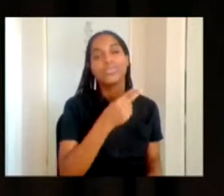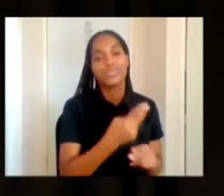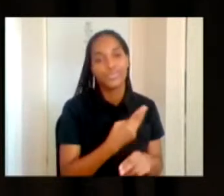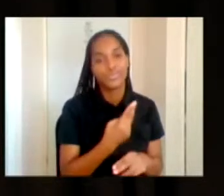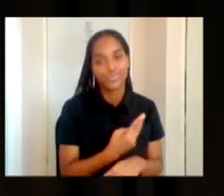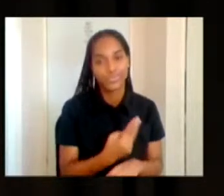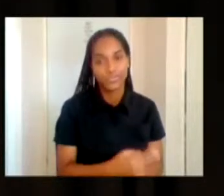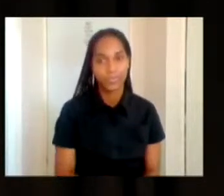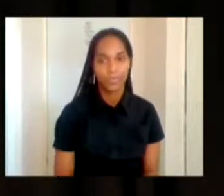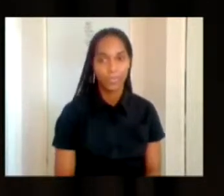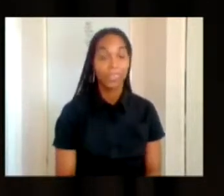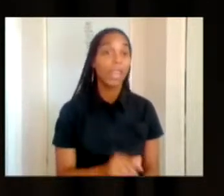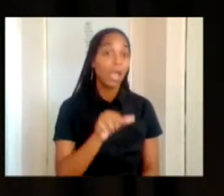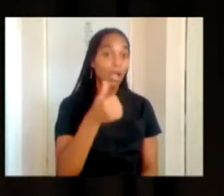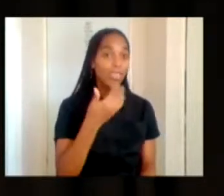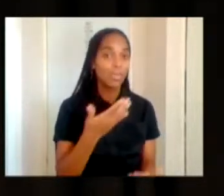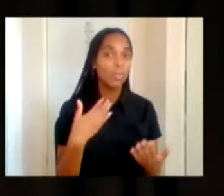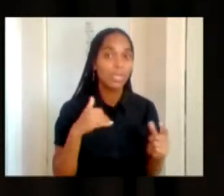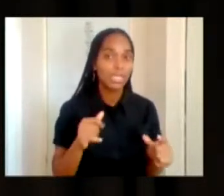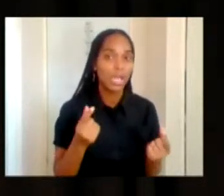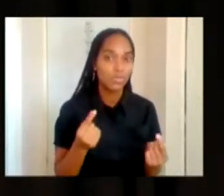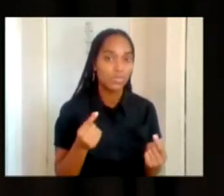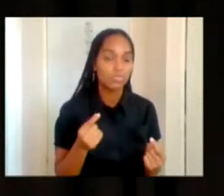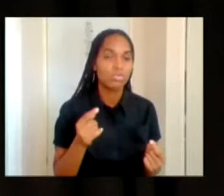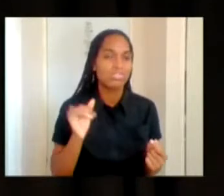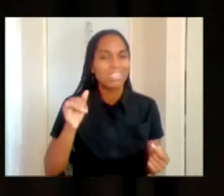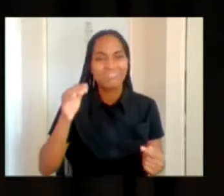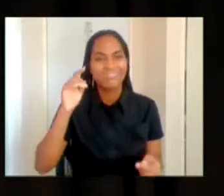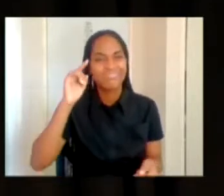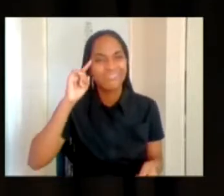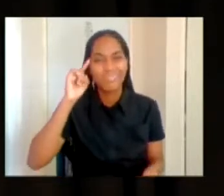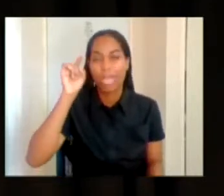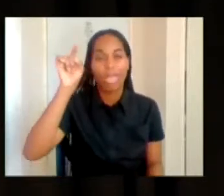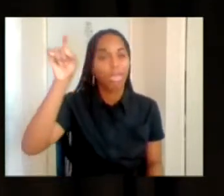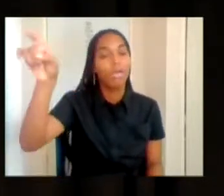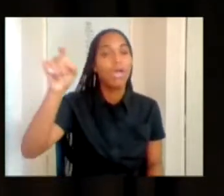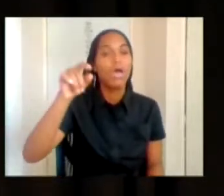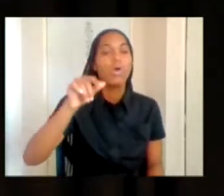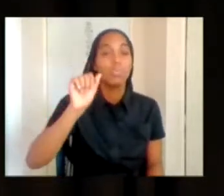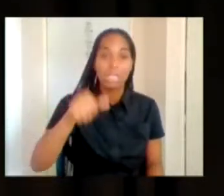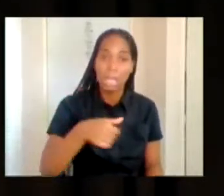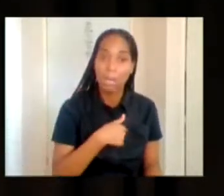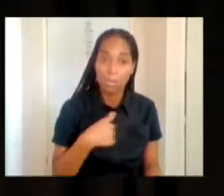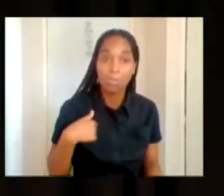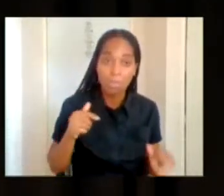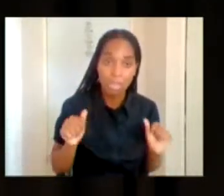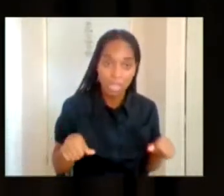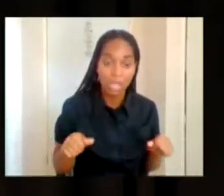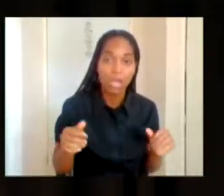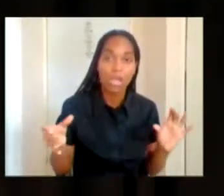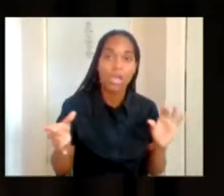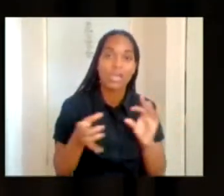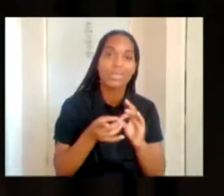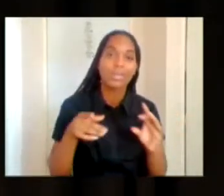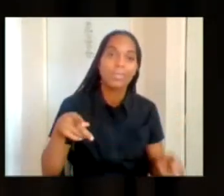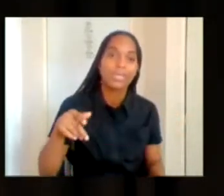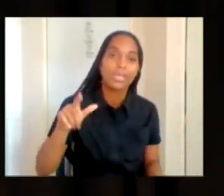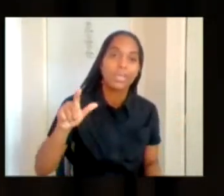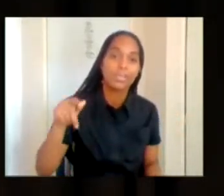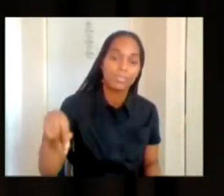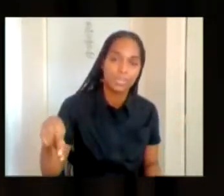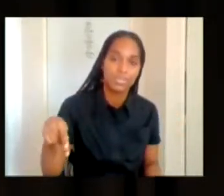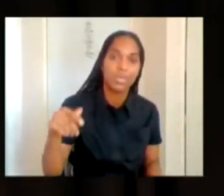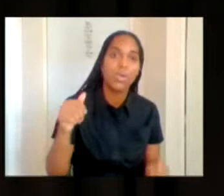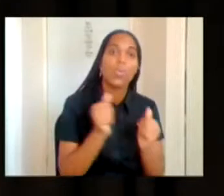And the other thing we can do, and this is sort of out there, is to actually connect the PLP configuration to the